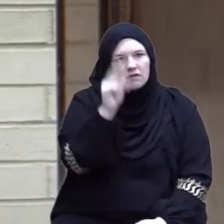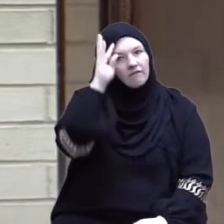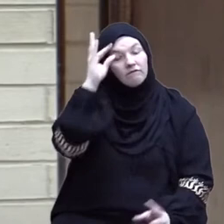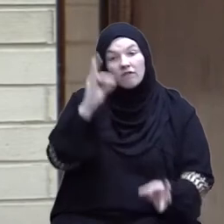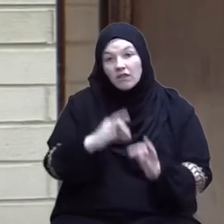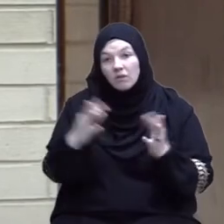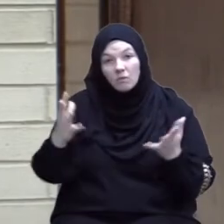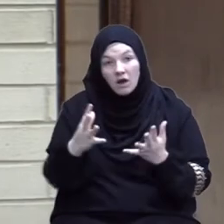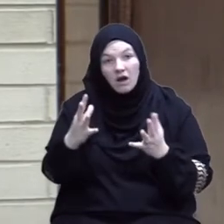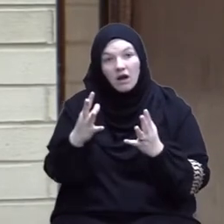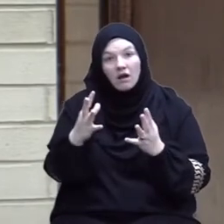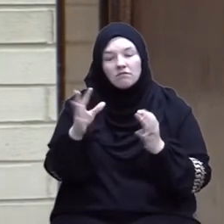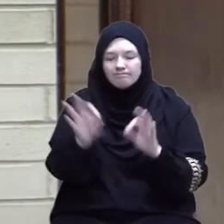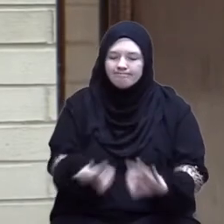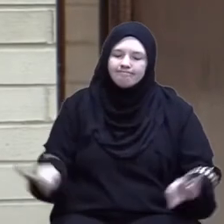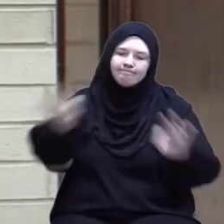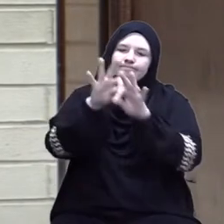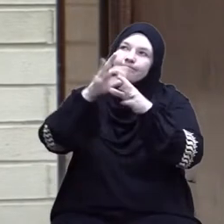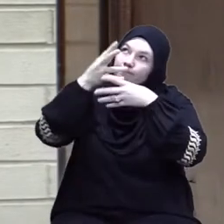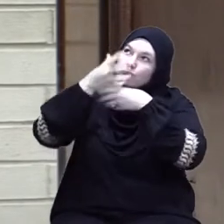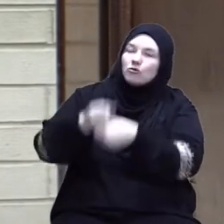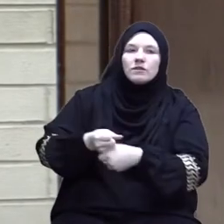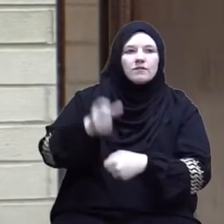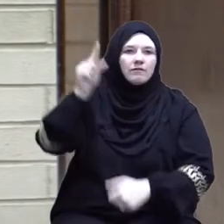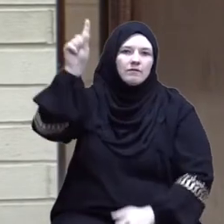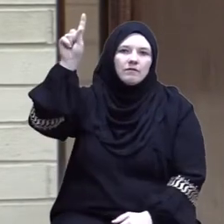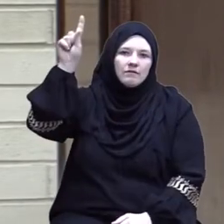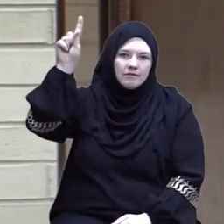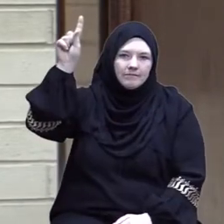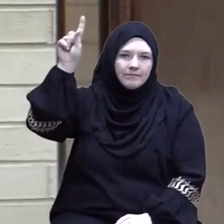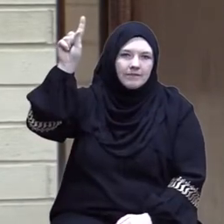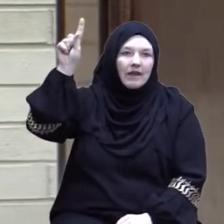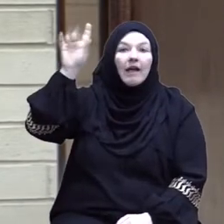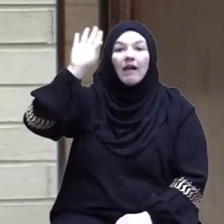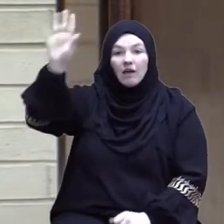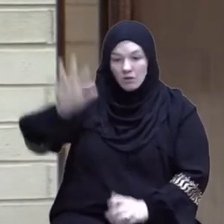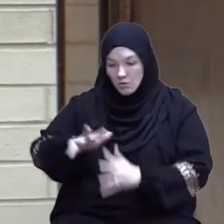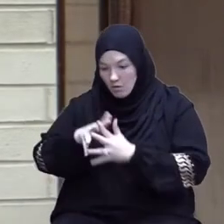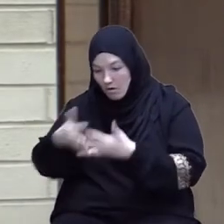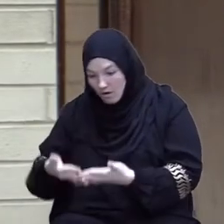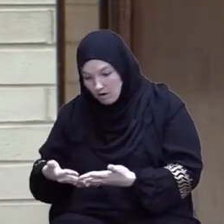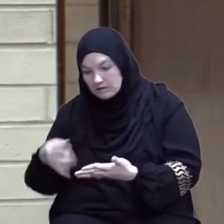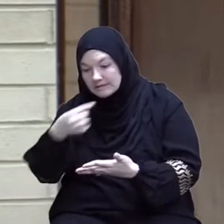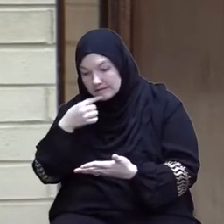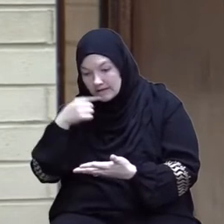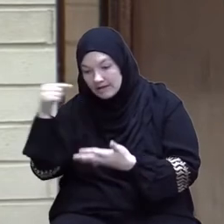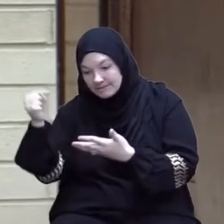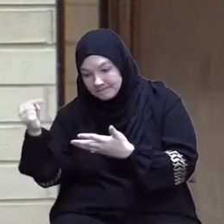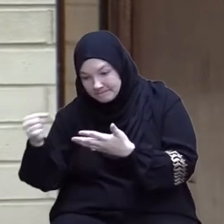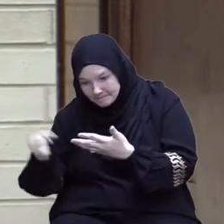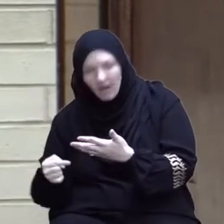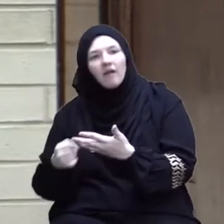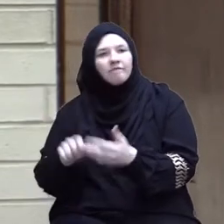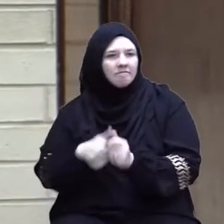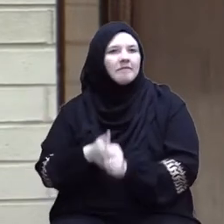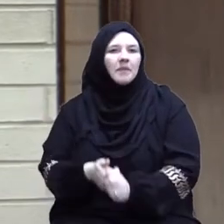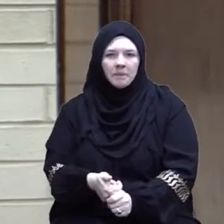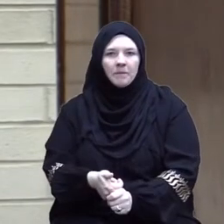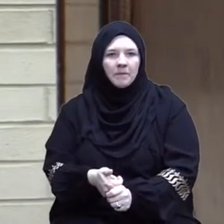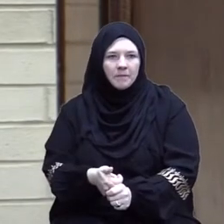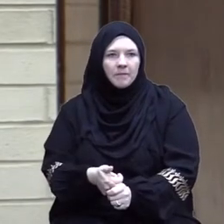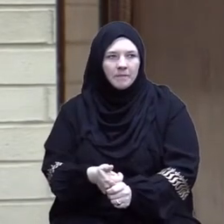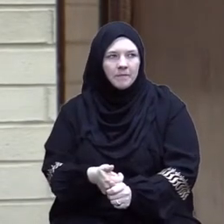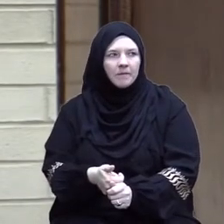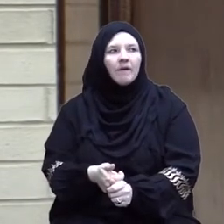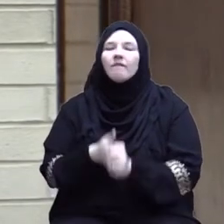trust Allah and to act accordingly. Faith is to follow Allah's guidance